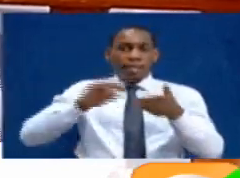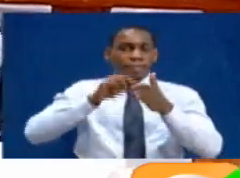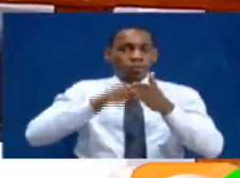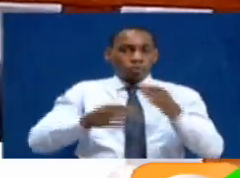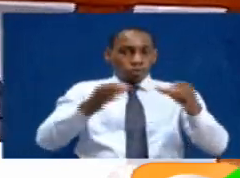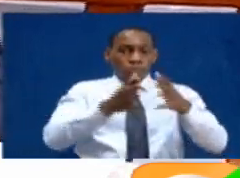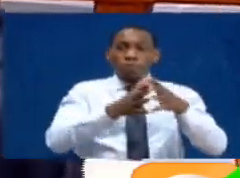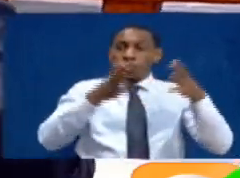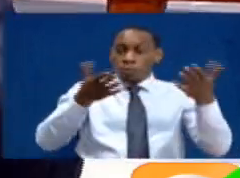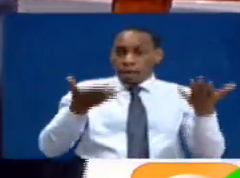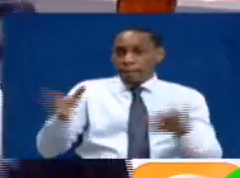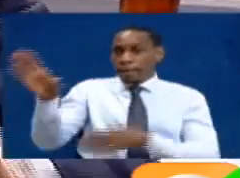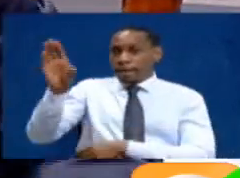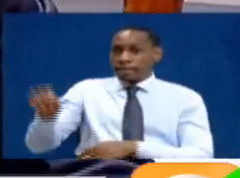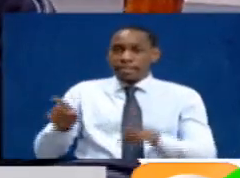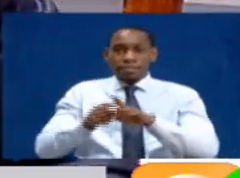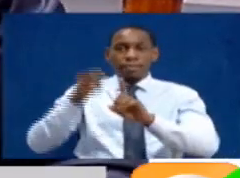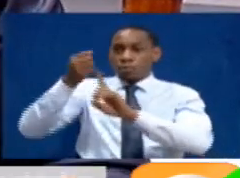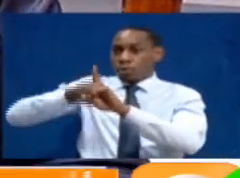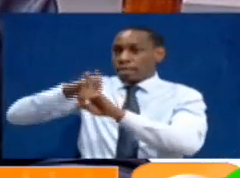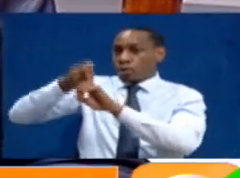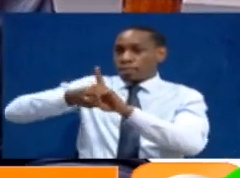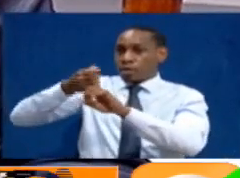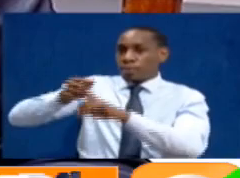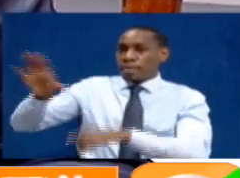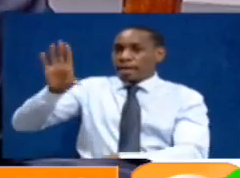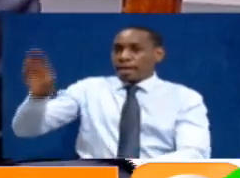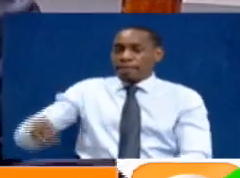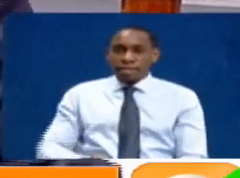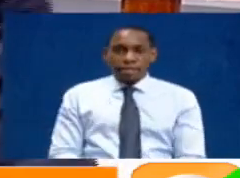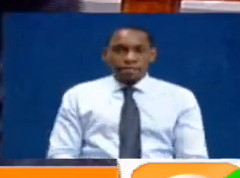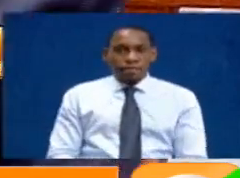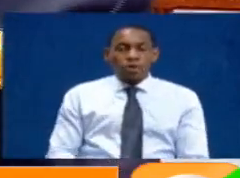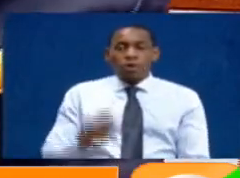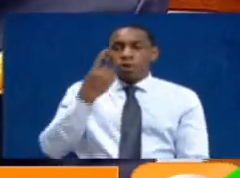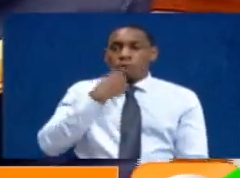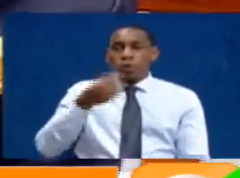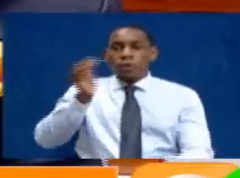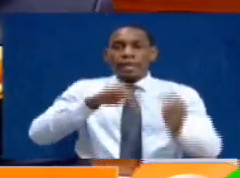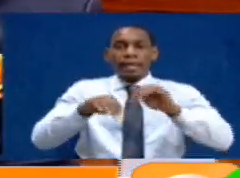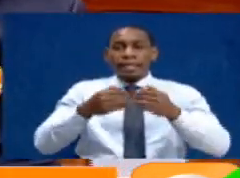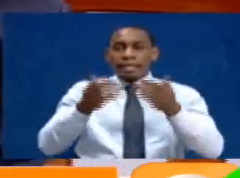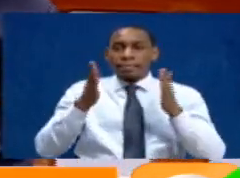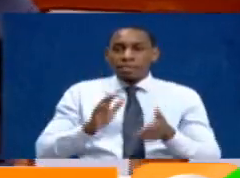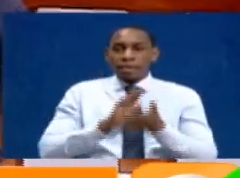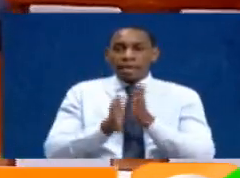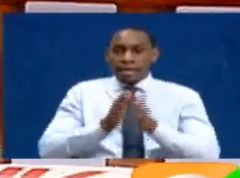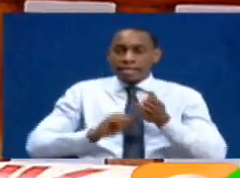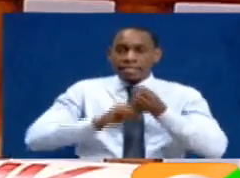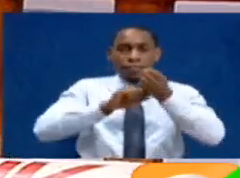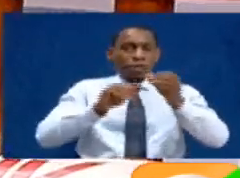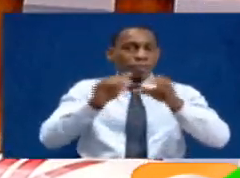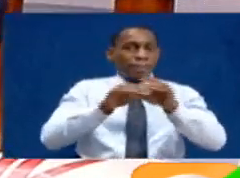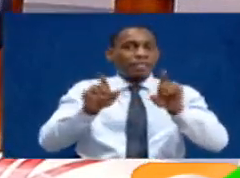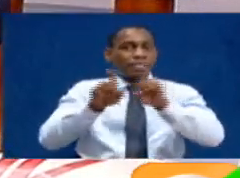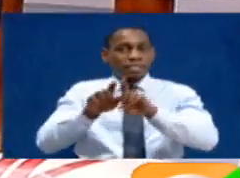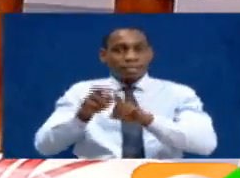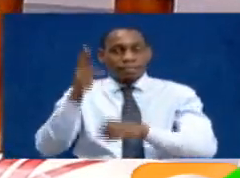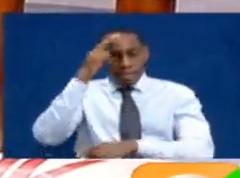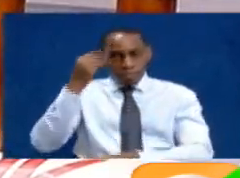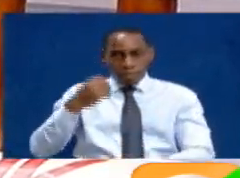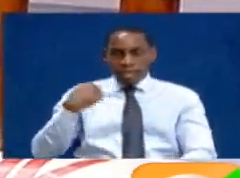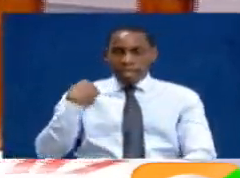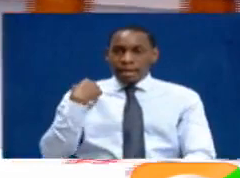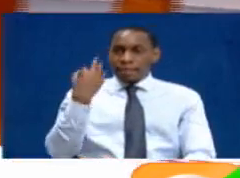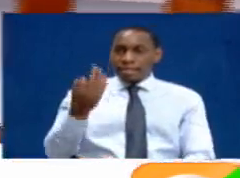of Africa. And that is why I speak for Africa. Okay. Who will elect somebody who doesn't have following and membership? And that is why I'm number two in the